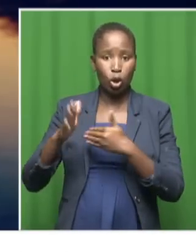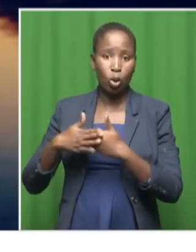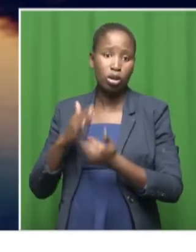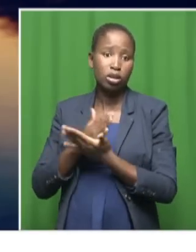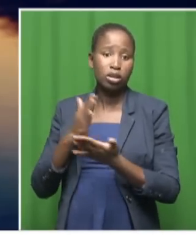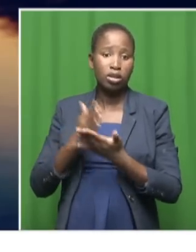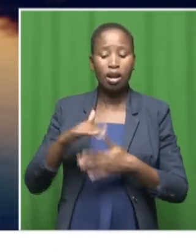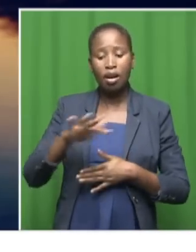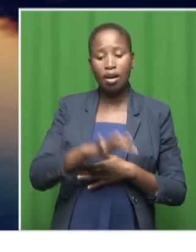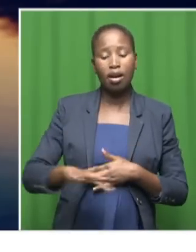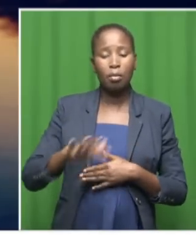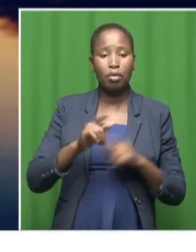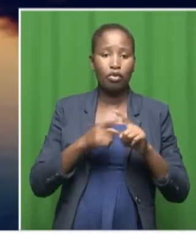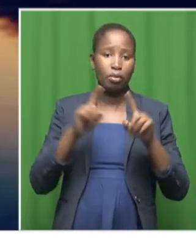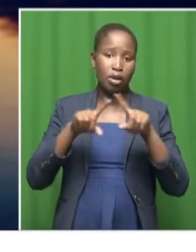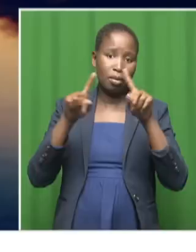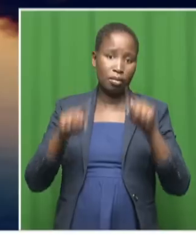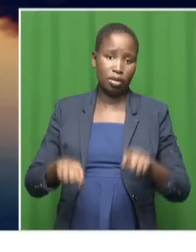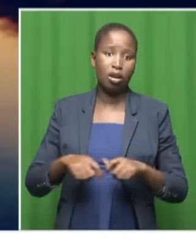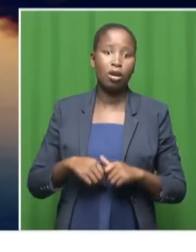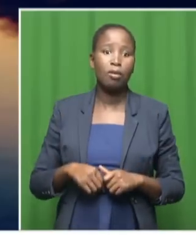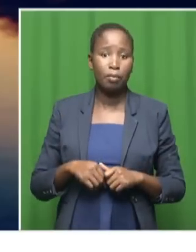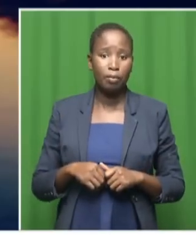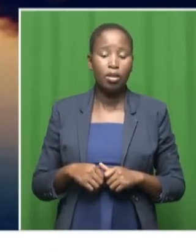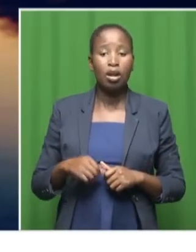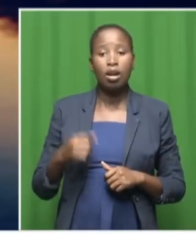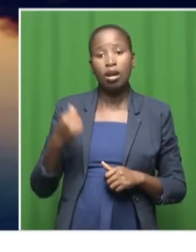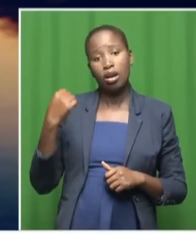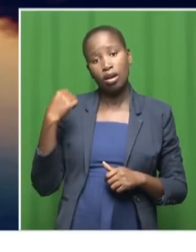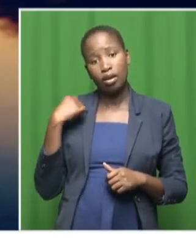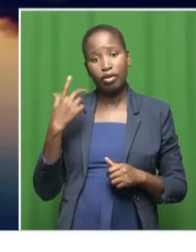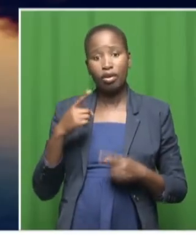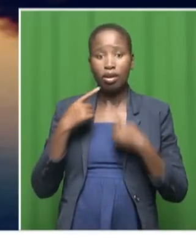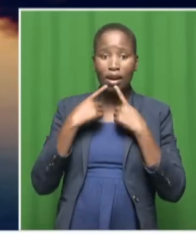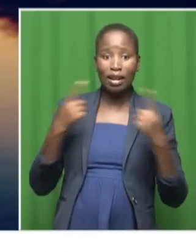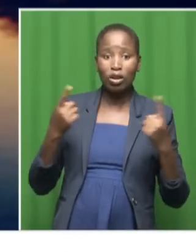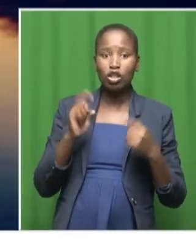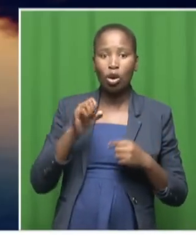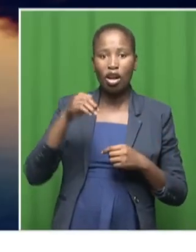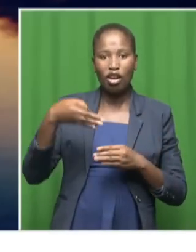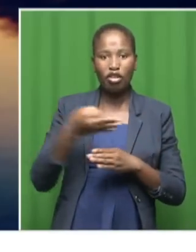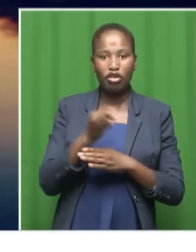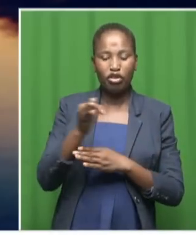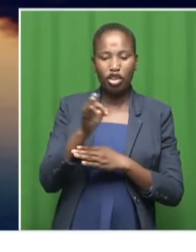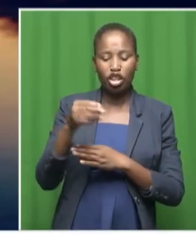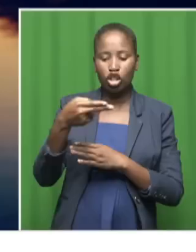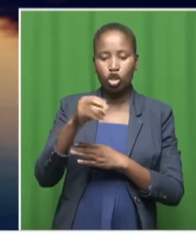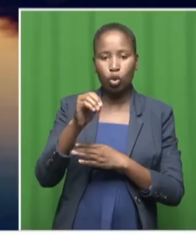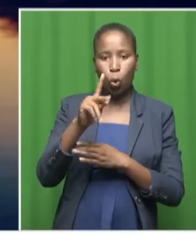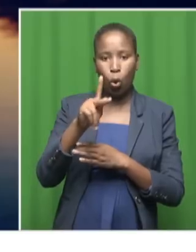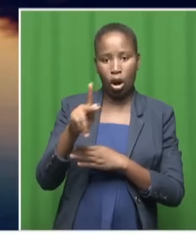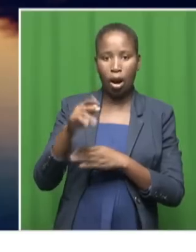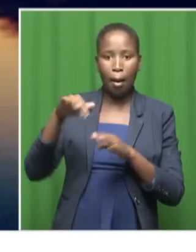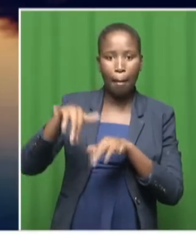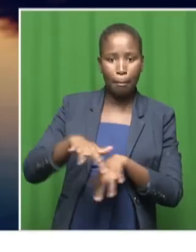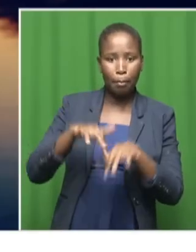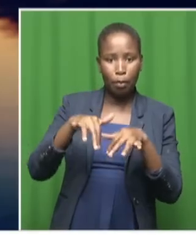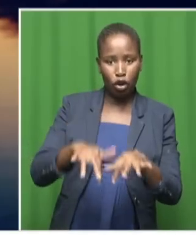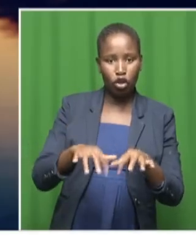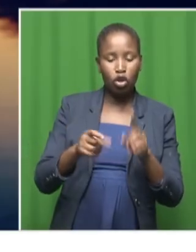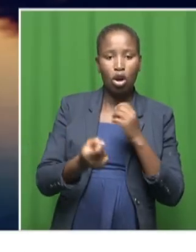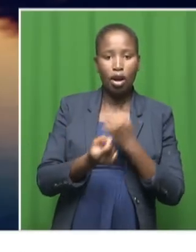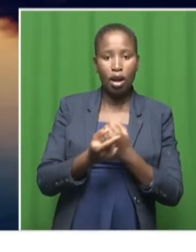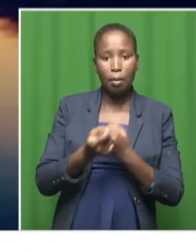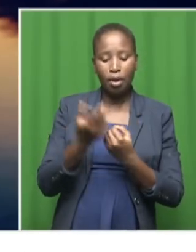city. Yesterday, the city announced the main bathing area section at Fish Hoek Beach between the lifeguard station and Jager's Walk had